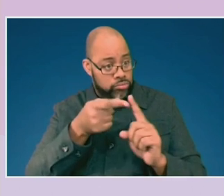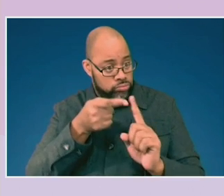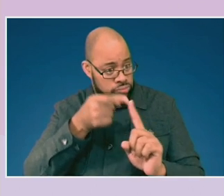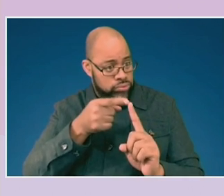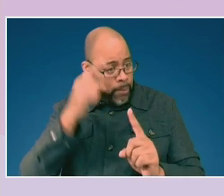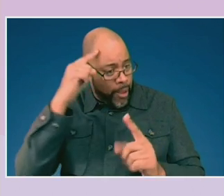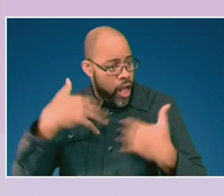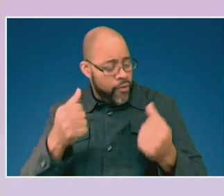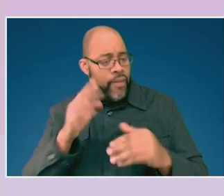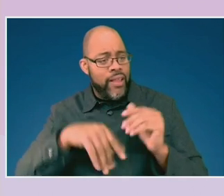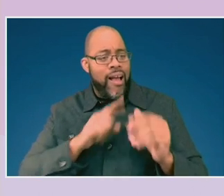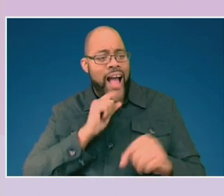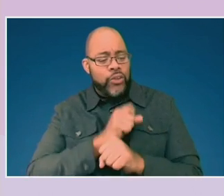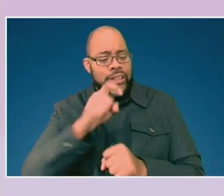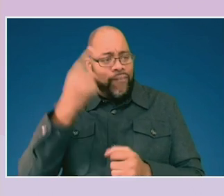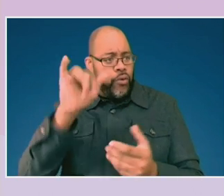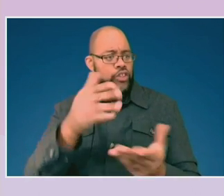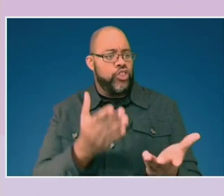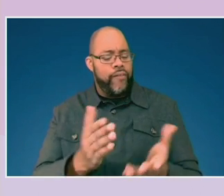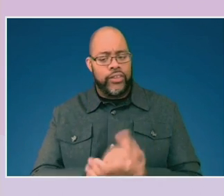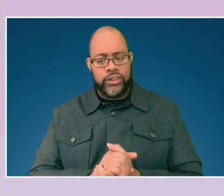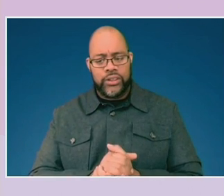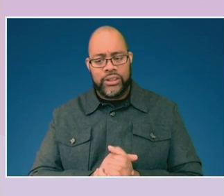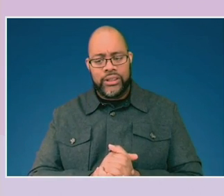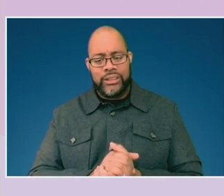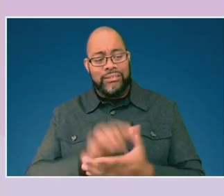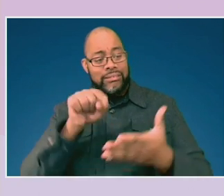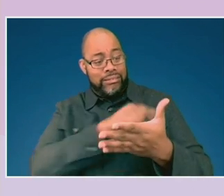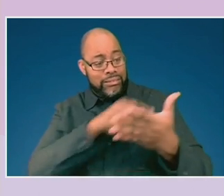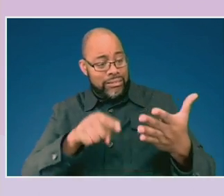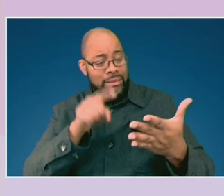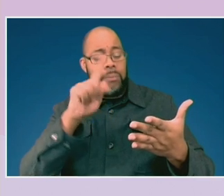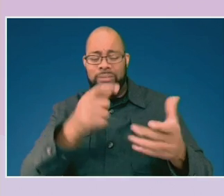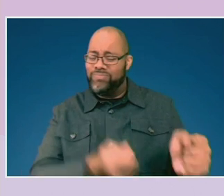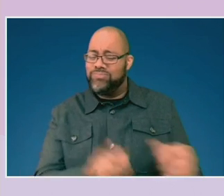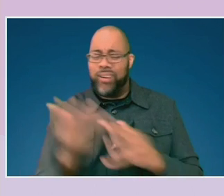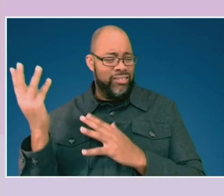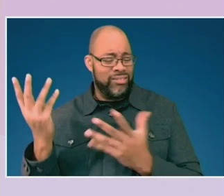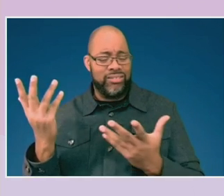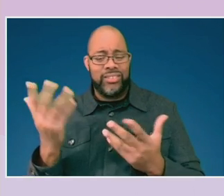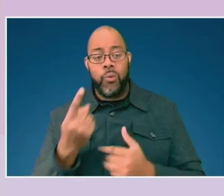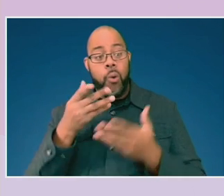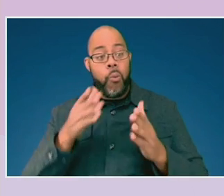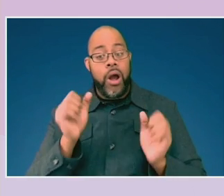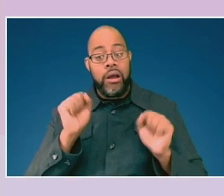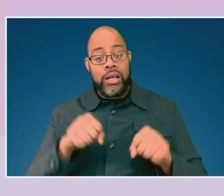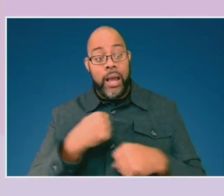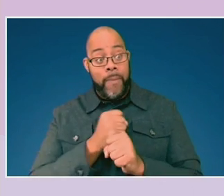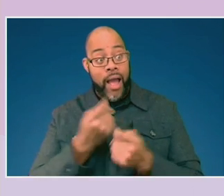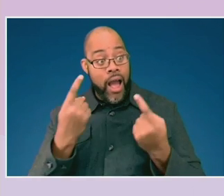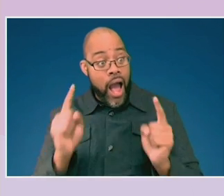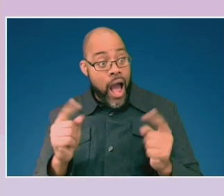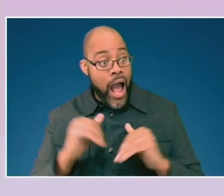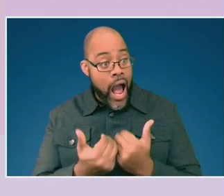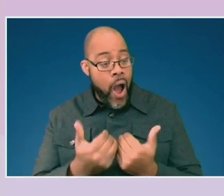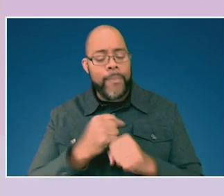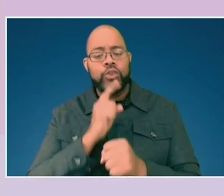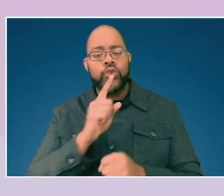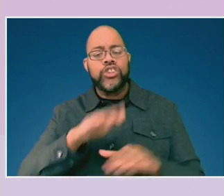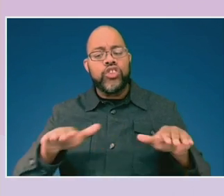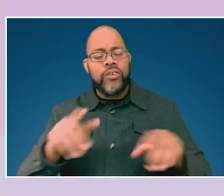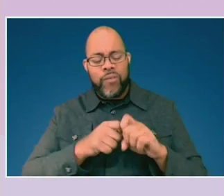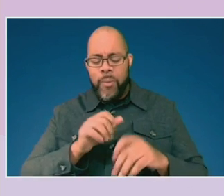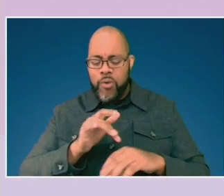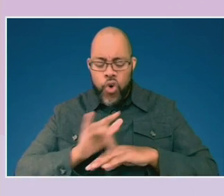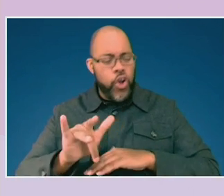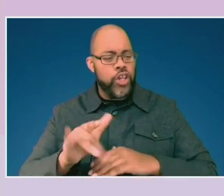actual need for the service. Stigma must go away. And one of the ways we can make that happen is to make sure children from the very get-go